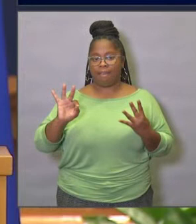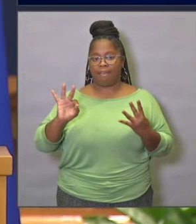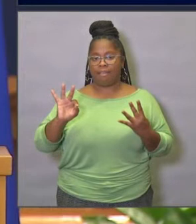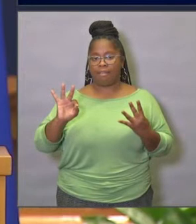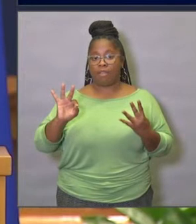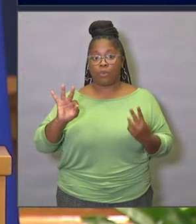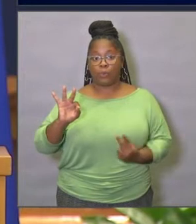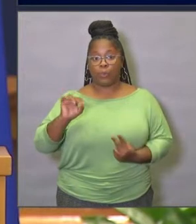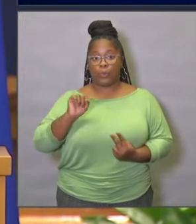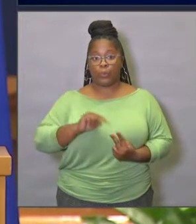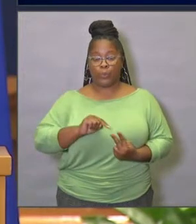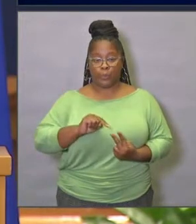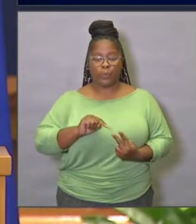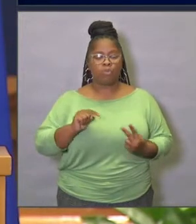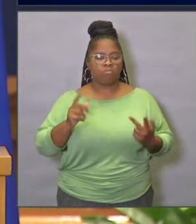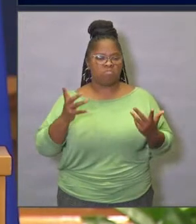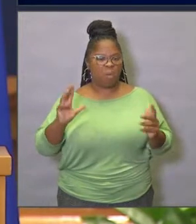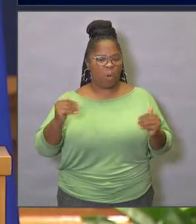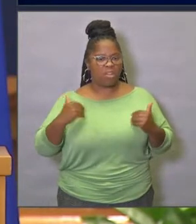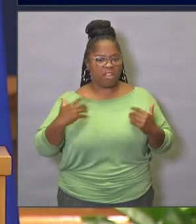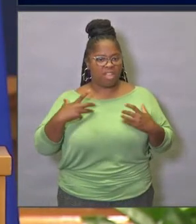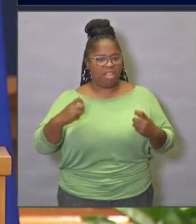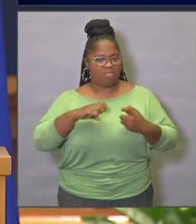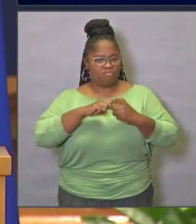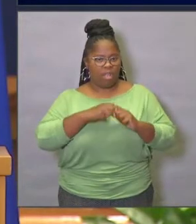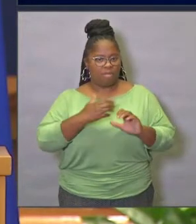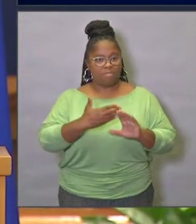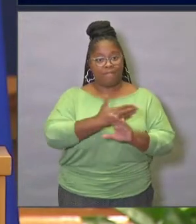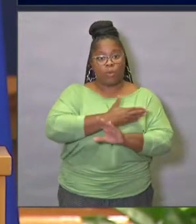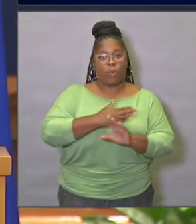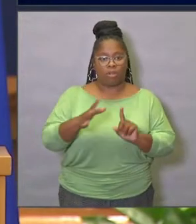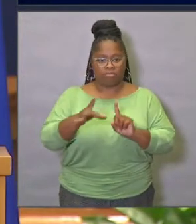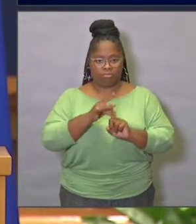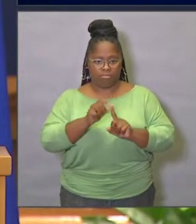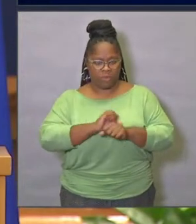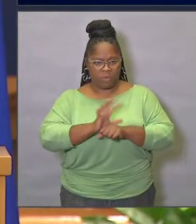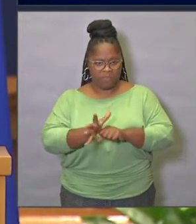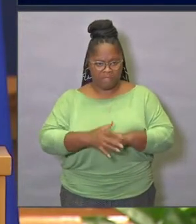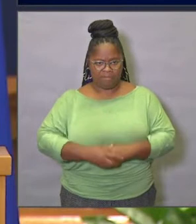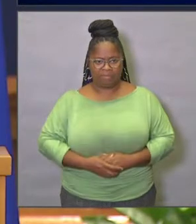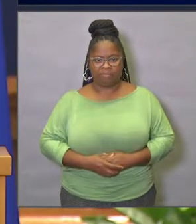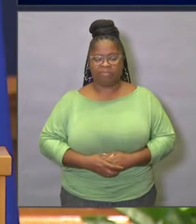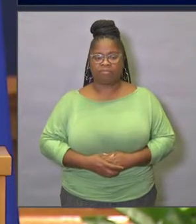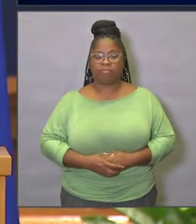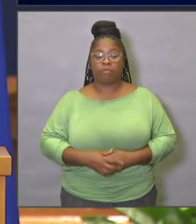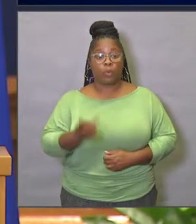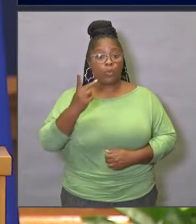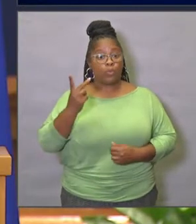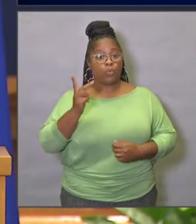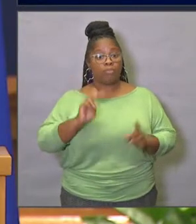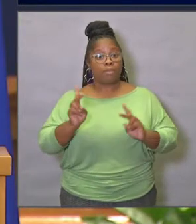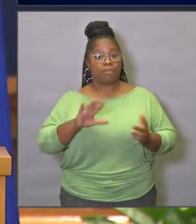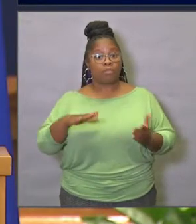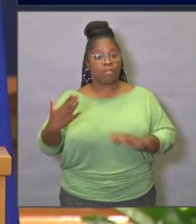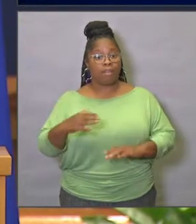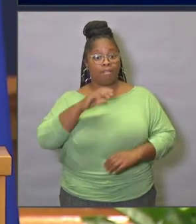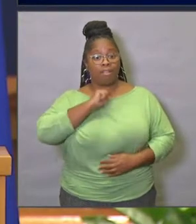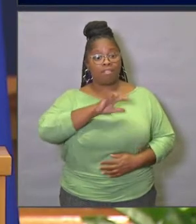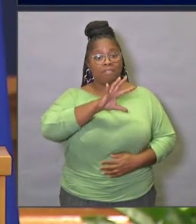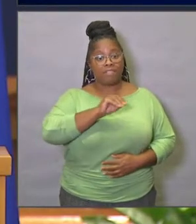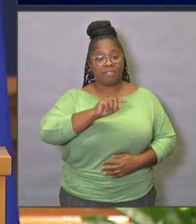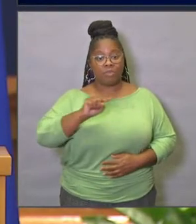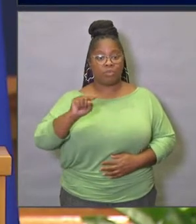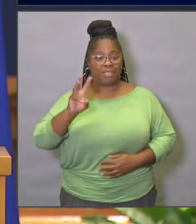and 2 people who passed away in this age group had underlying health conditions. 2 people who passed away are between the ages of 50